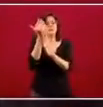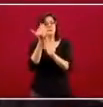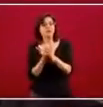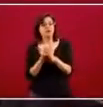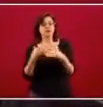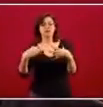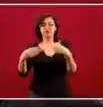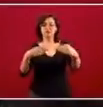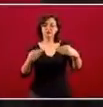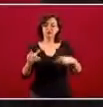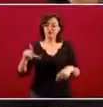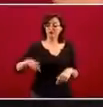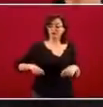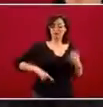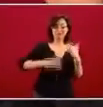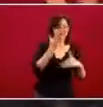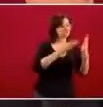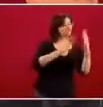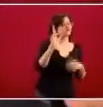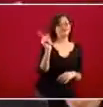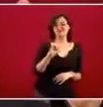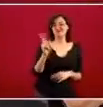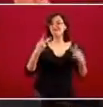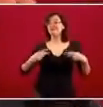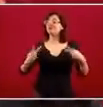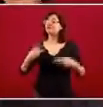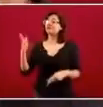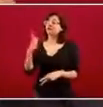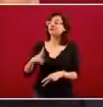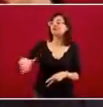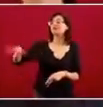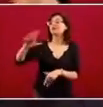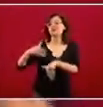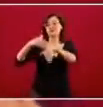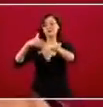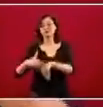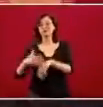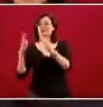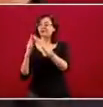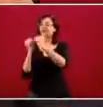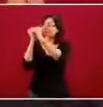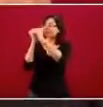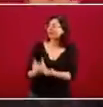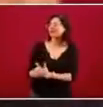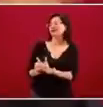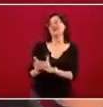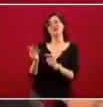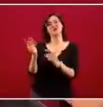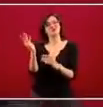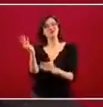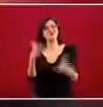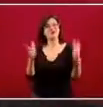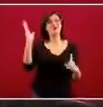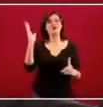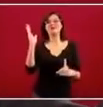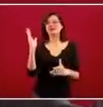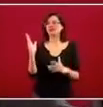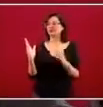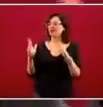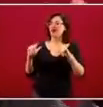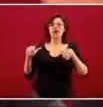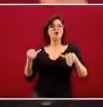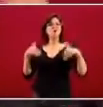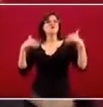line. And this will be a success, not of the government, it will be a success by